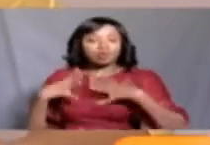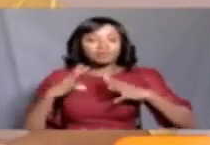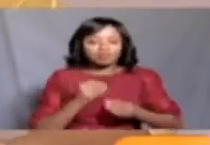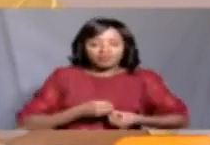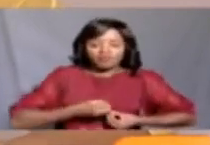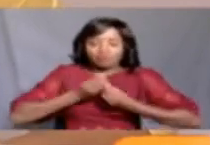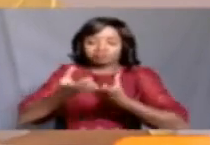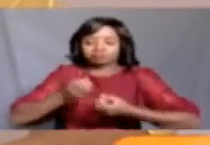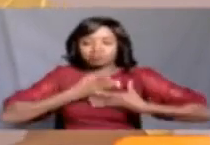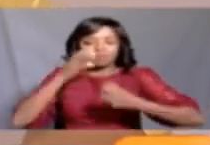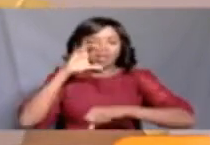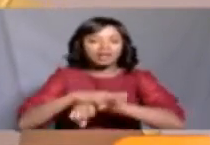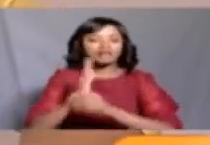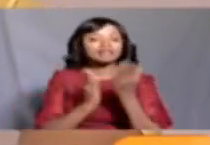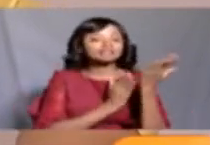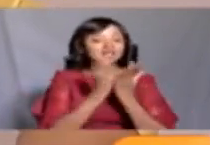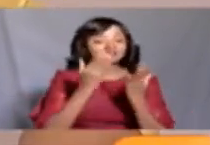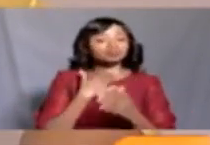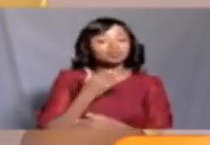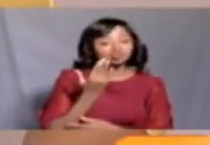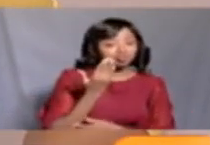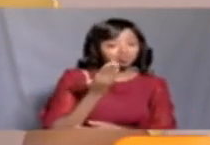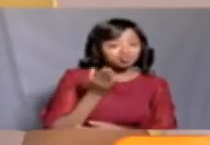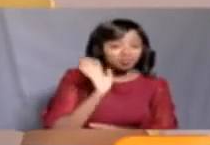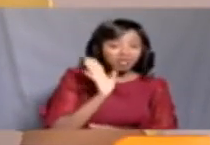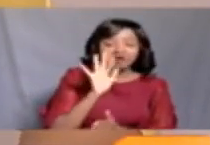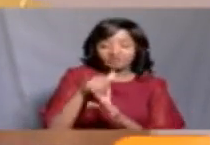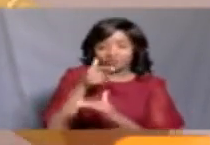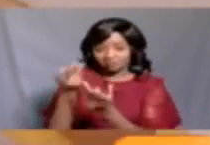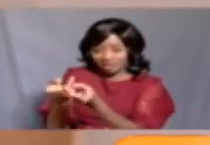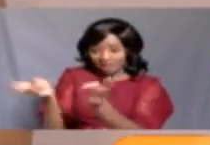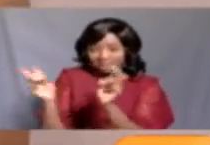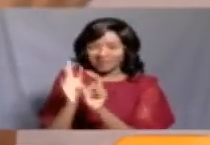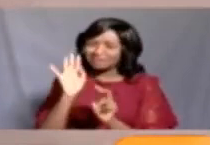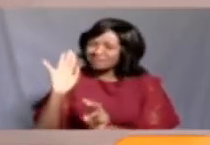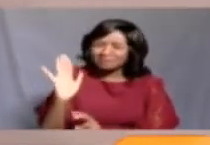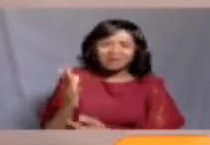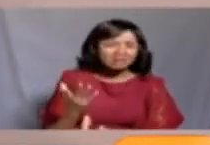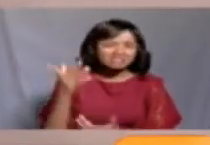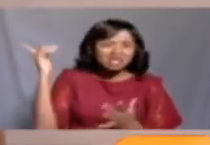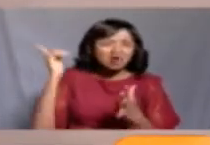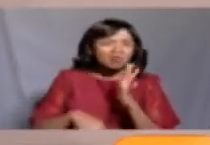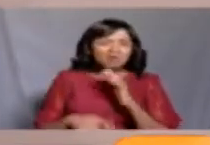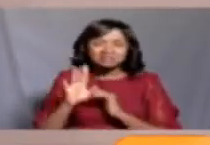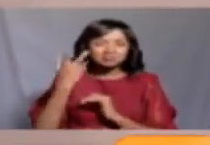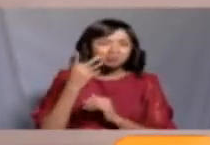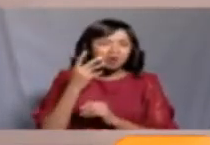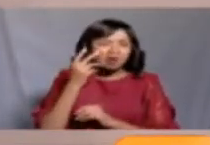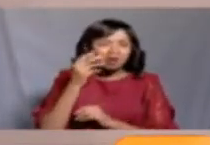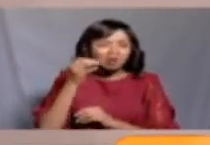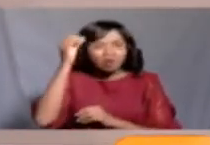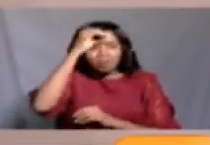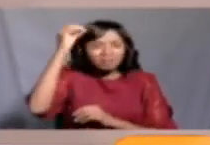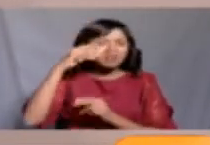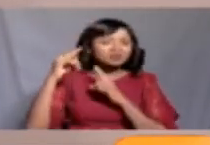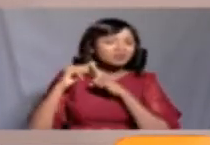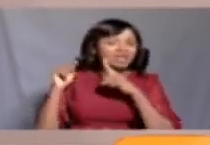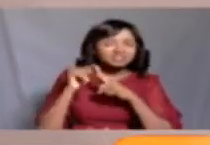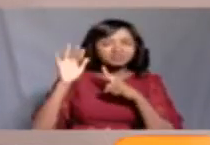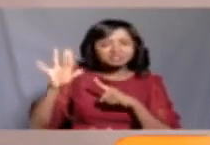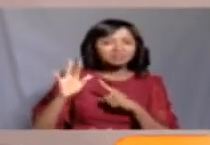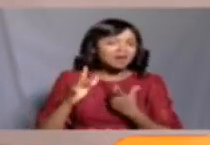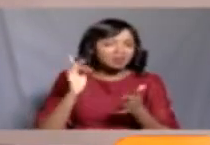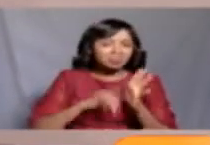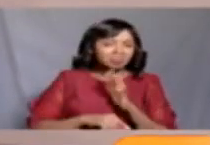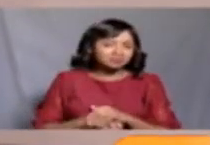out these services? And I really want to kind of hear from the mini audience in terms of what is your view, your experience in terms of seeing maybe your